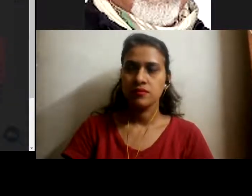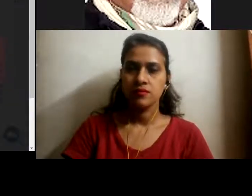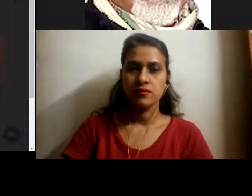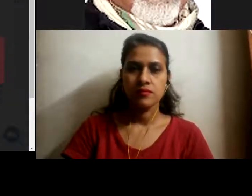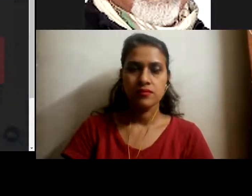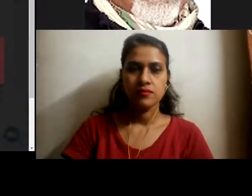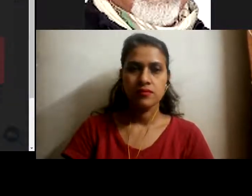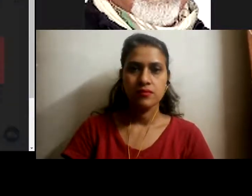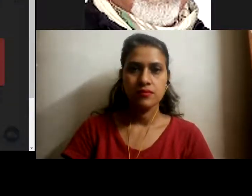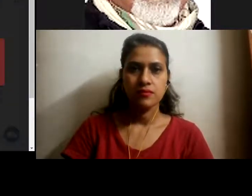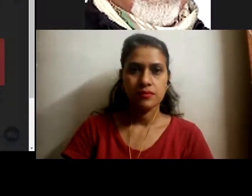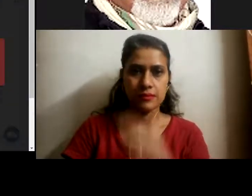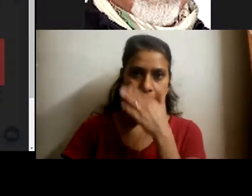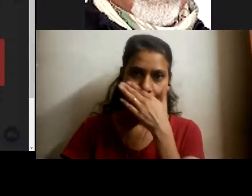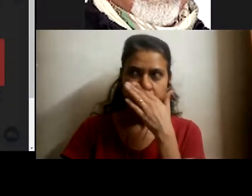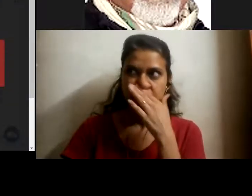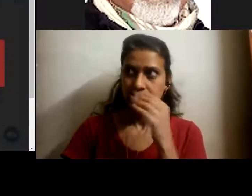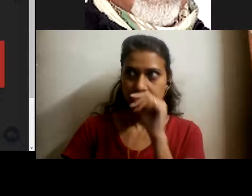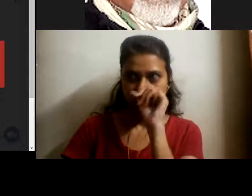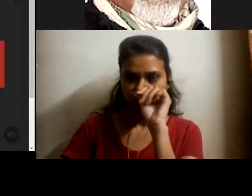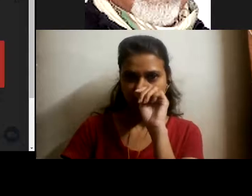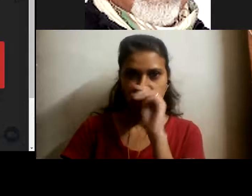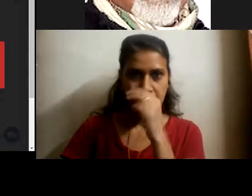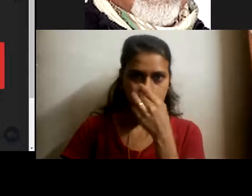Next is by topic.